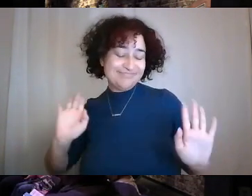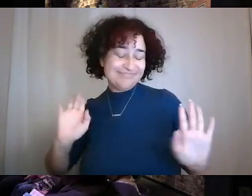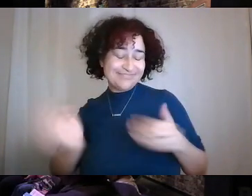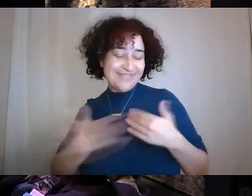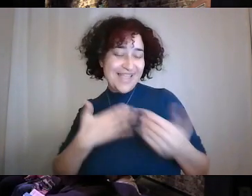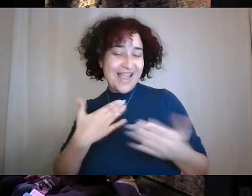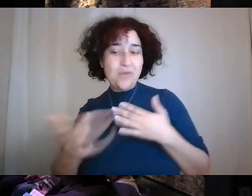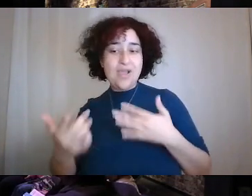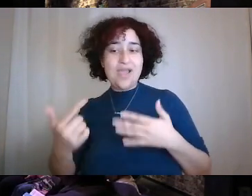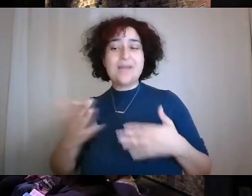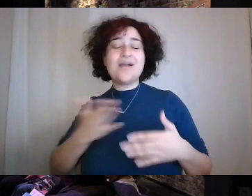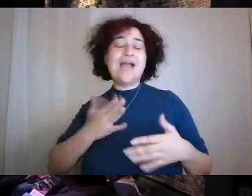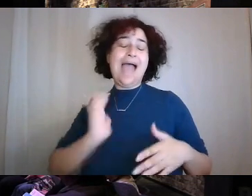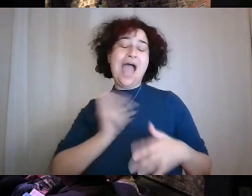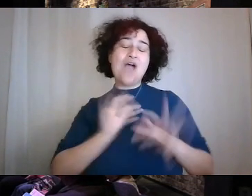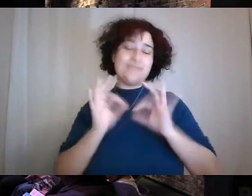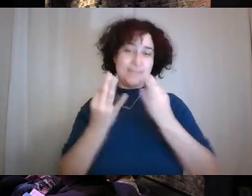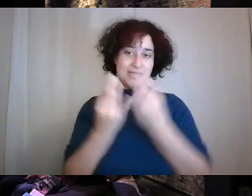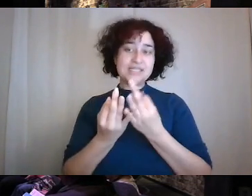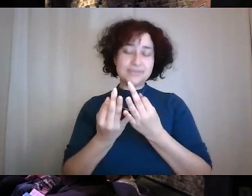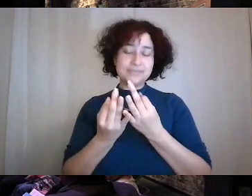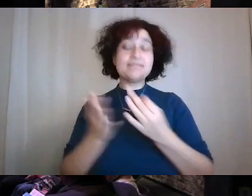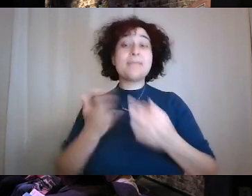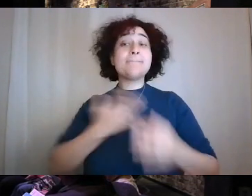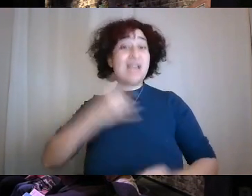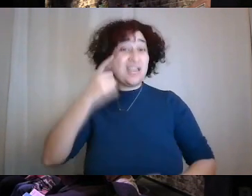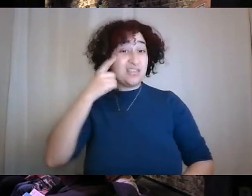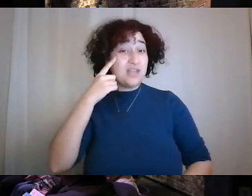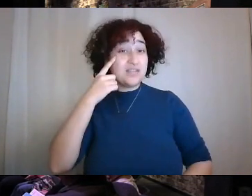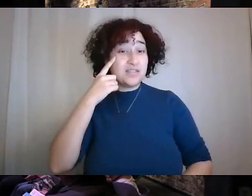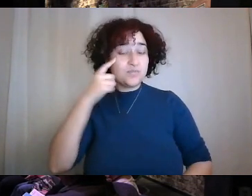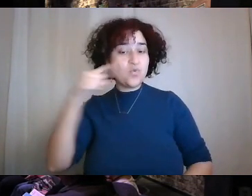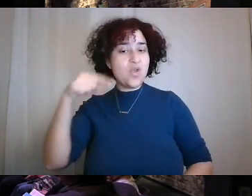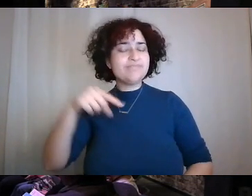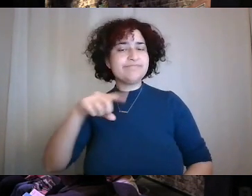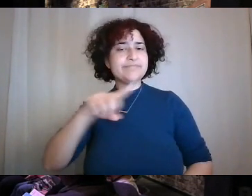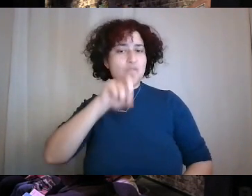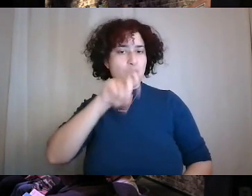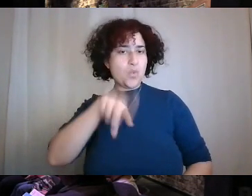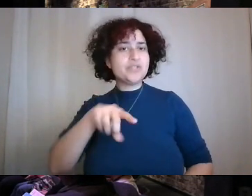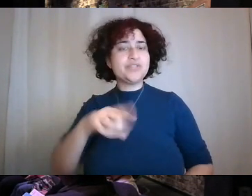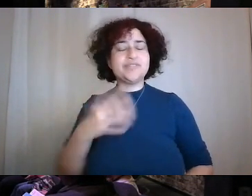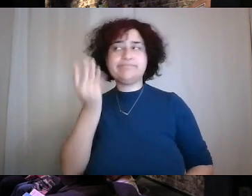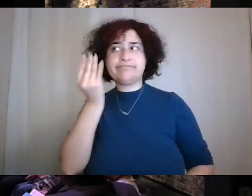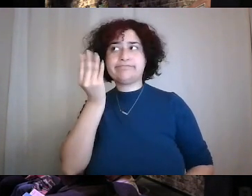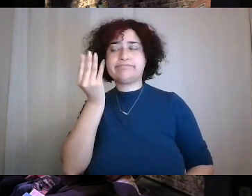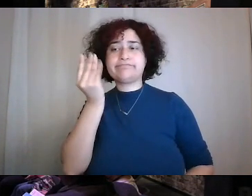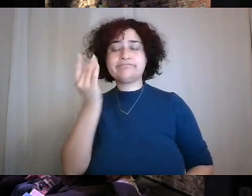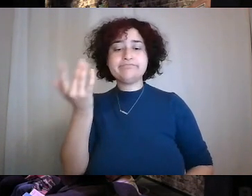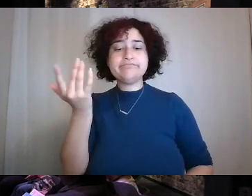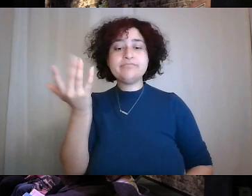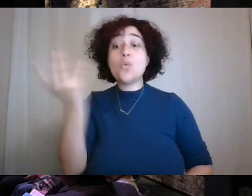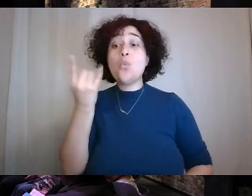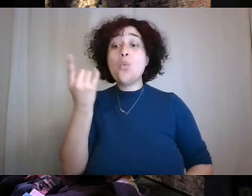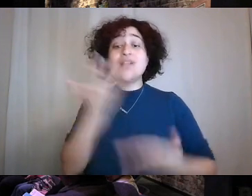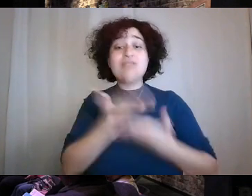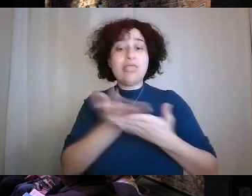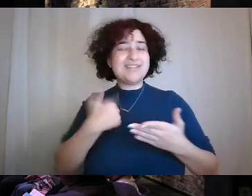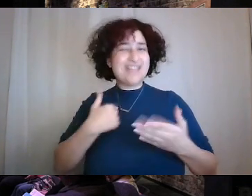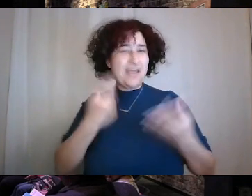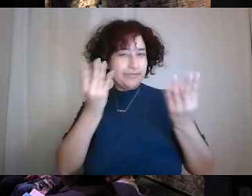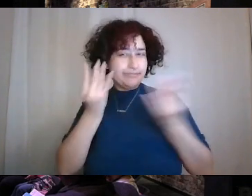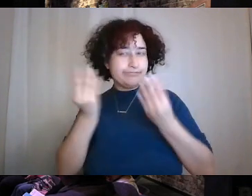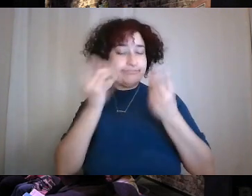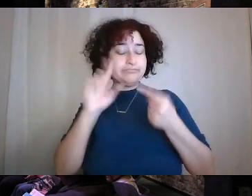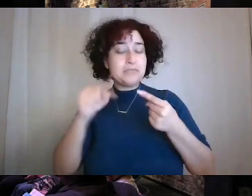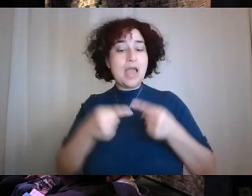My thoughts were to this question was that one of the things that I've been thinking about is how we as